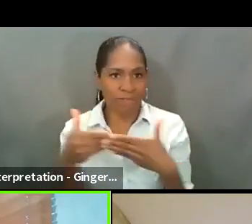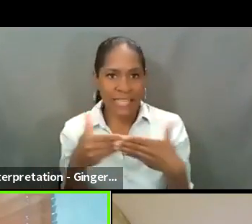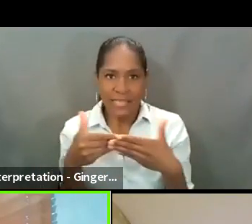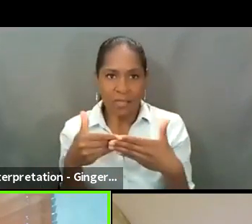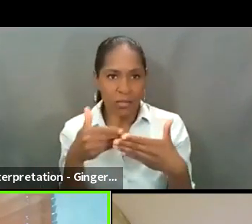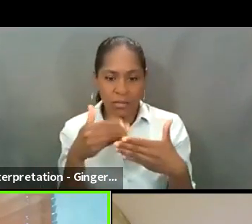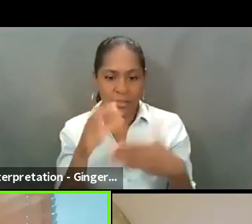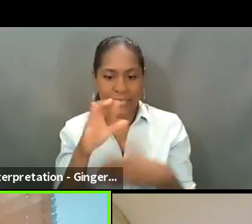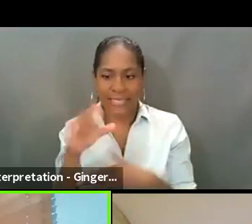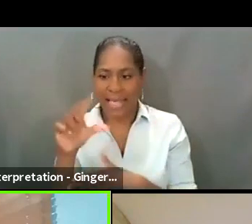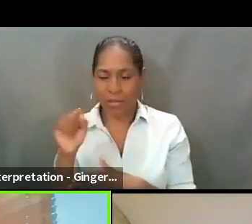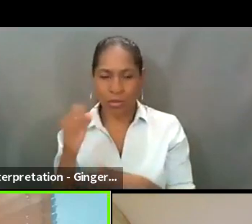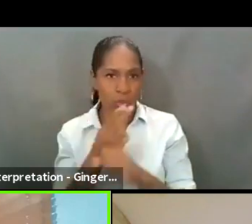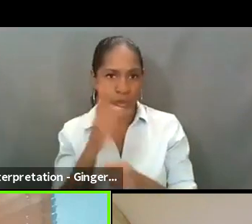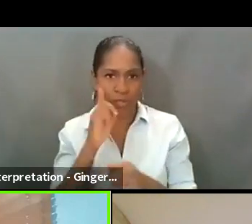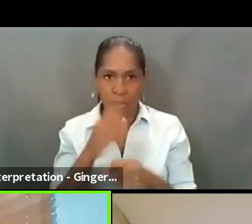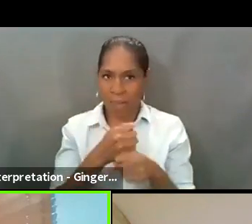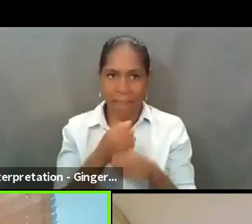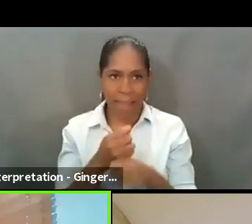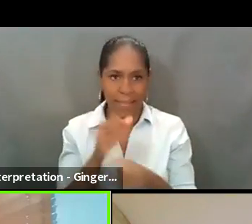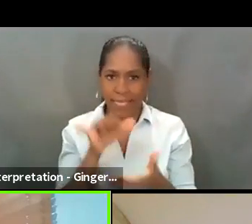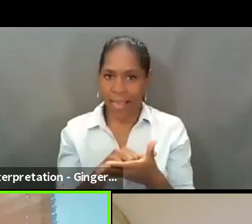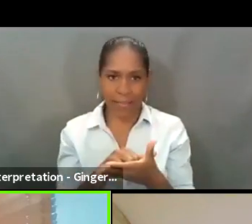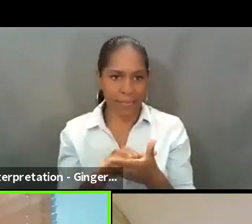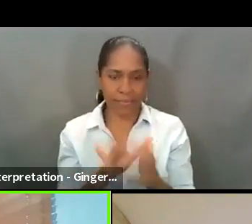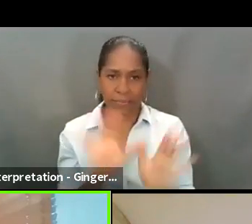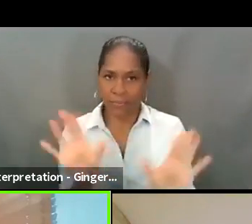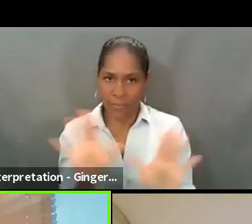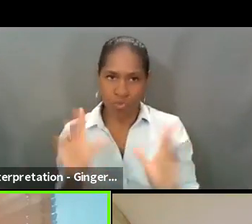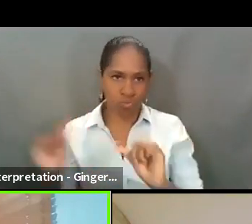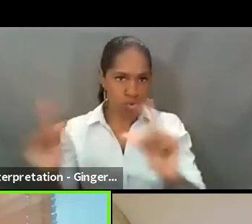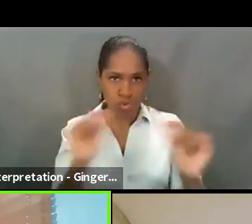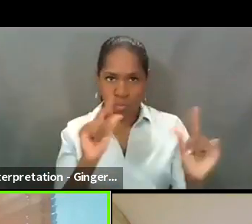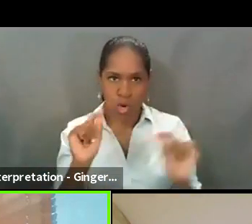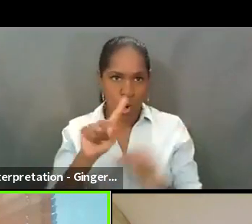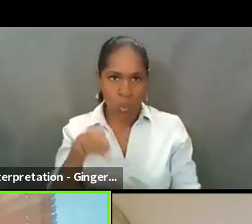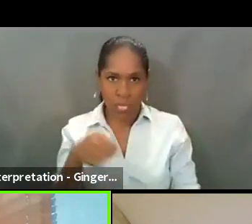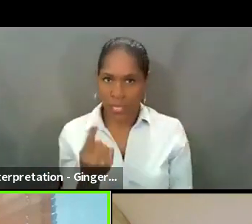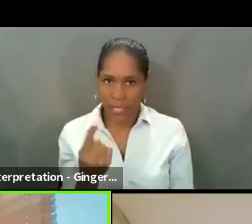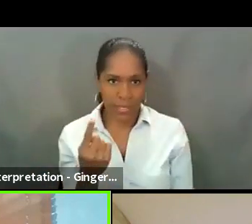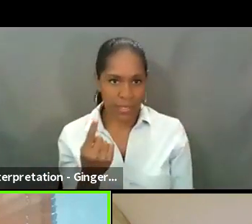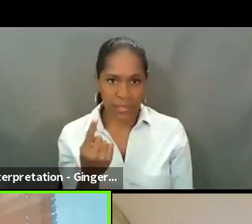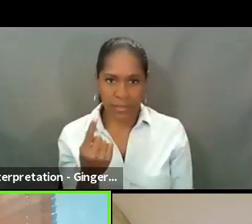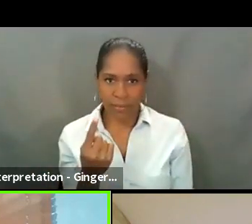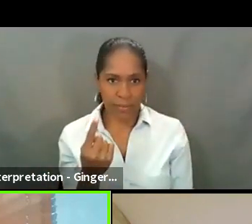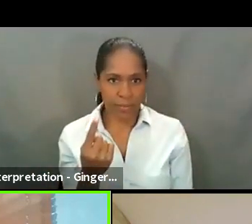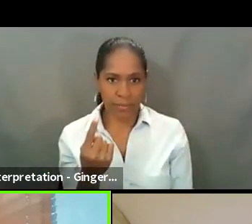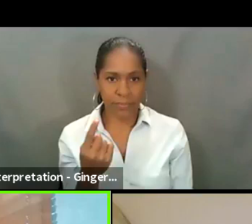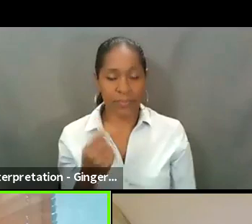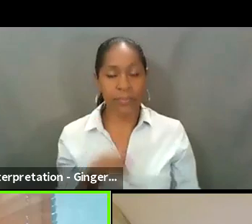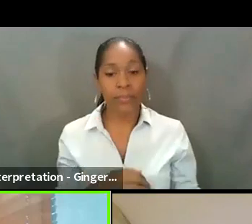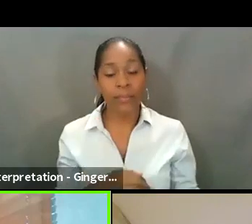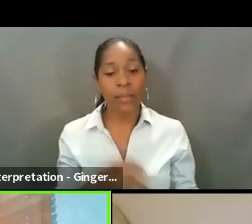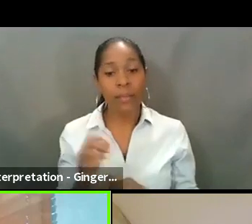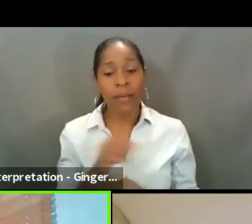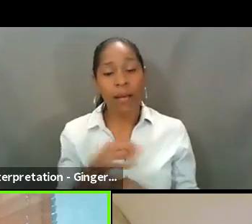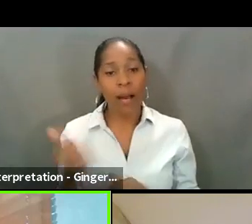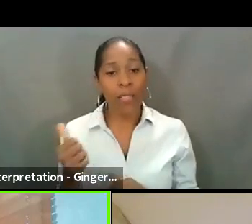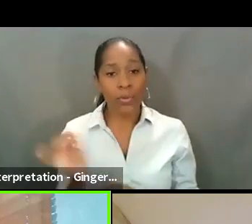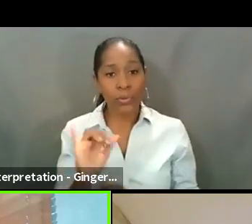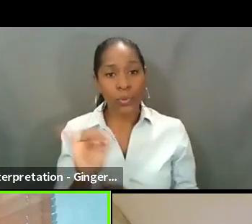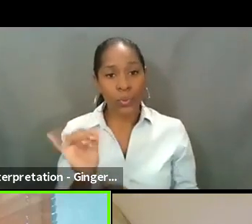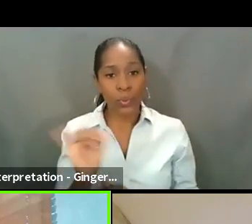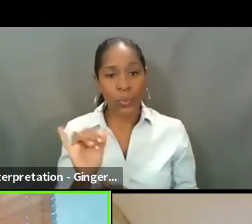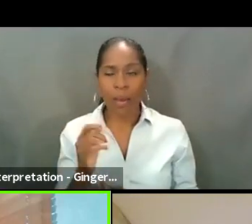vaccine. Again, it just has those ingredients that we keep mentioning. And then another thing is, I'm not going to